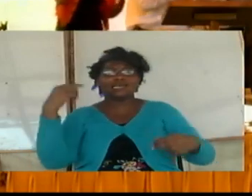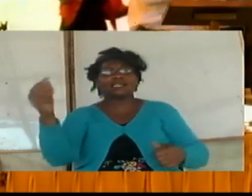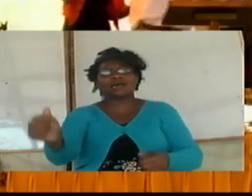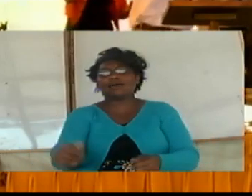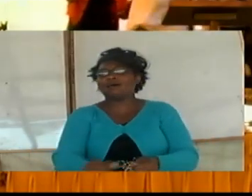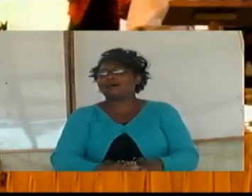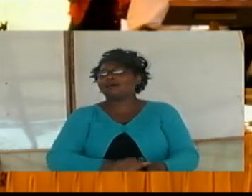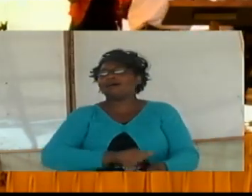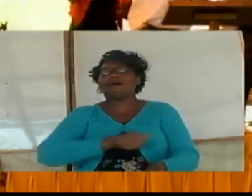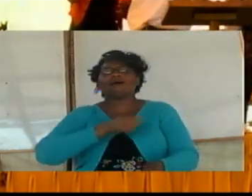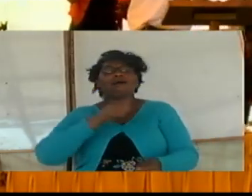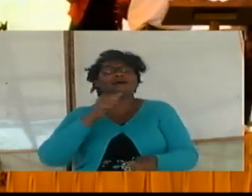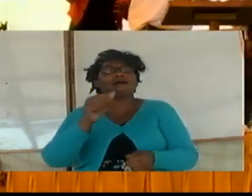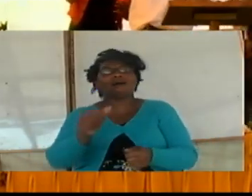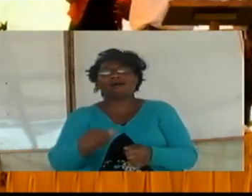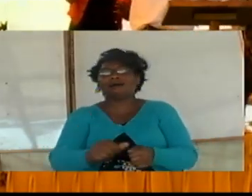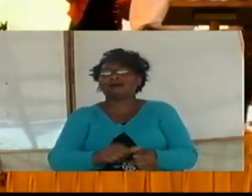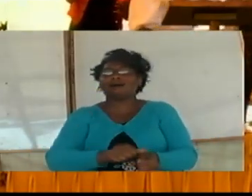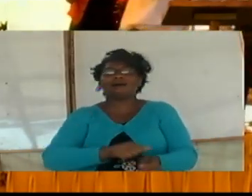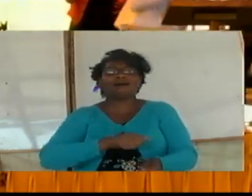rejoicing when